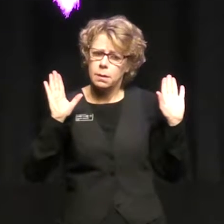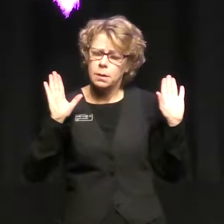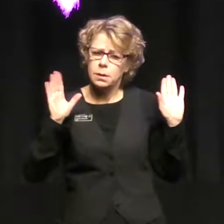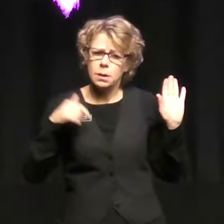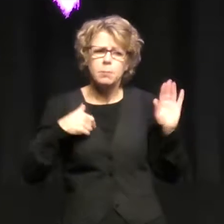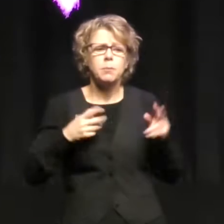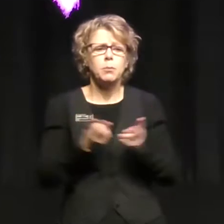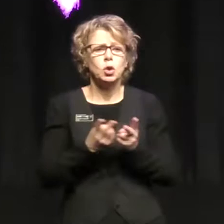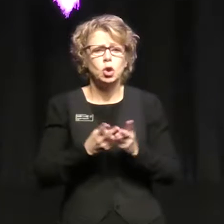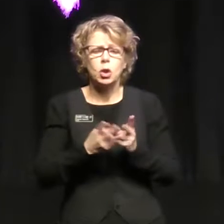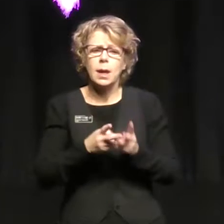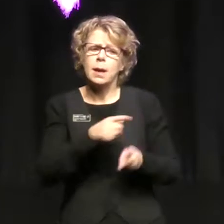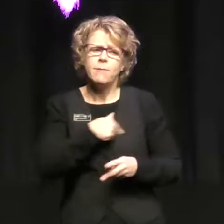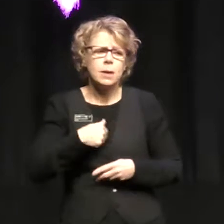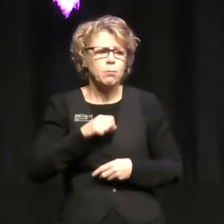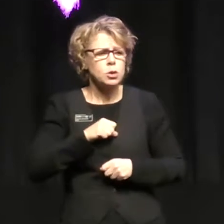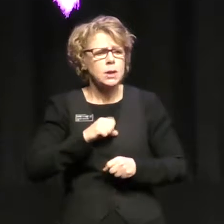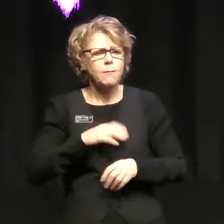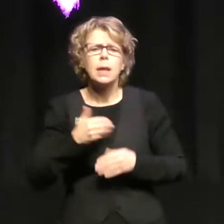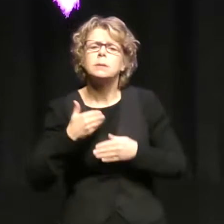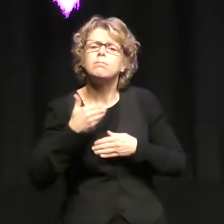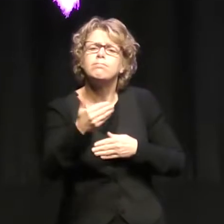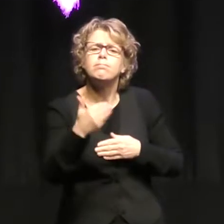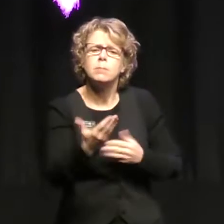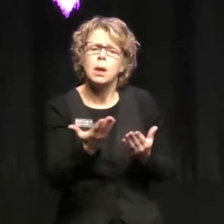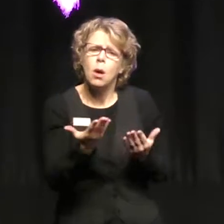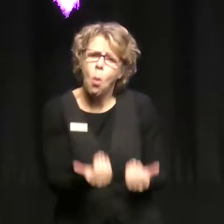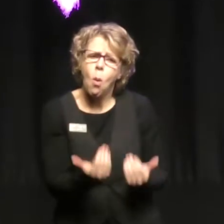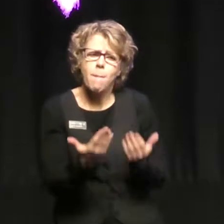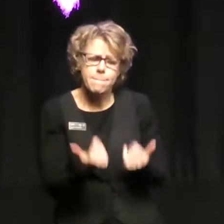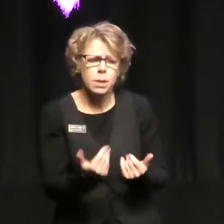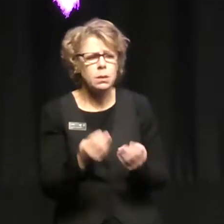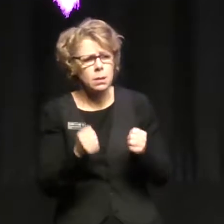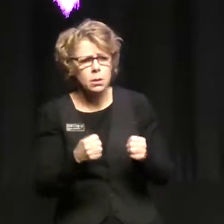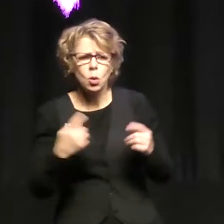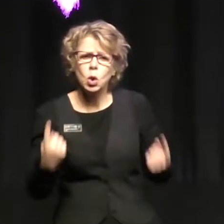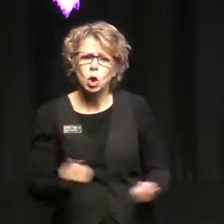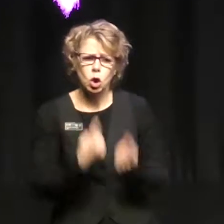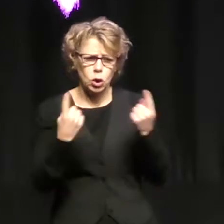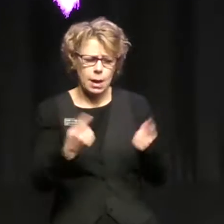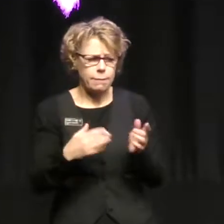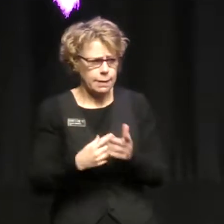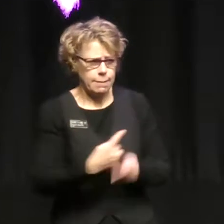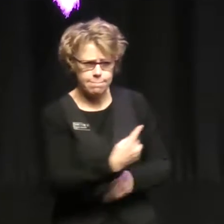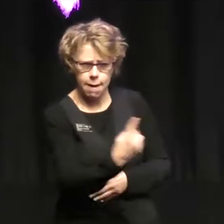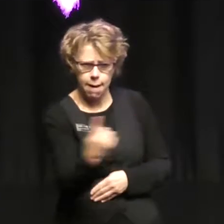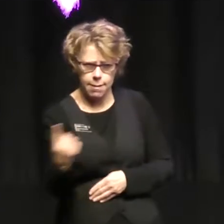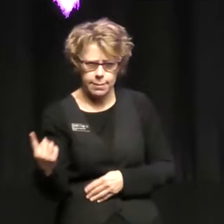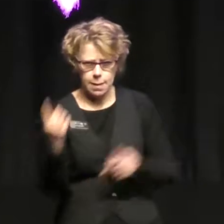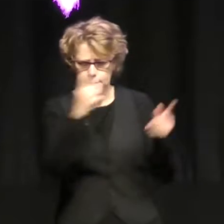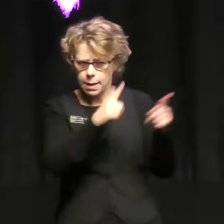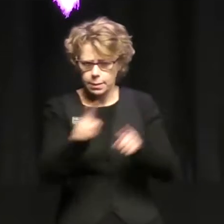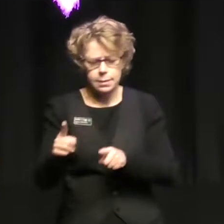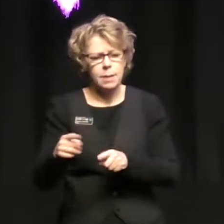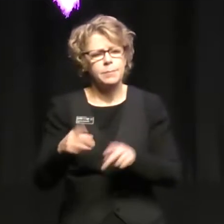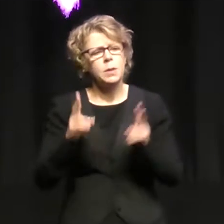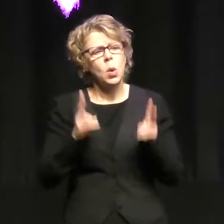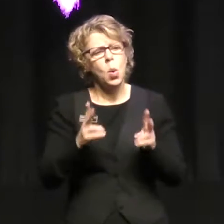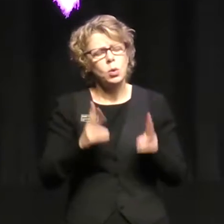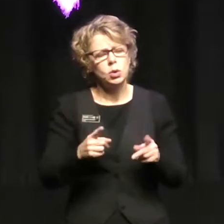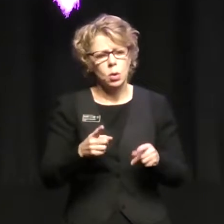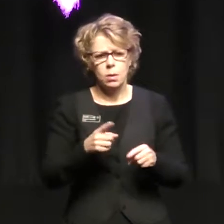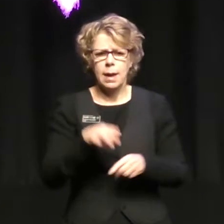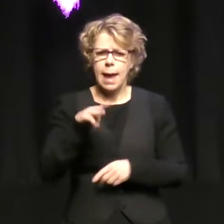hope, opportunities, and happiness for every human being. The human rights also